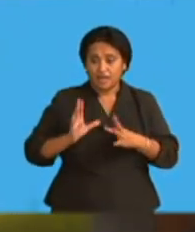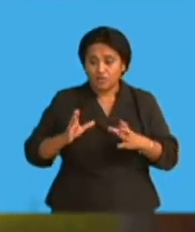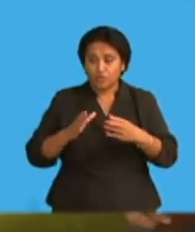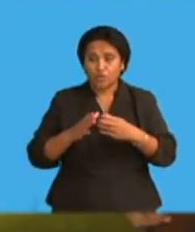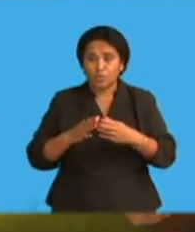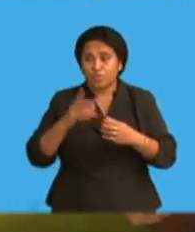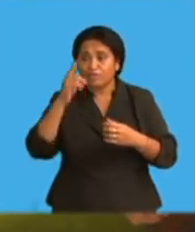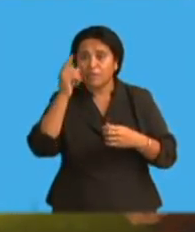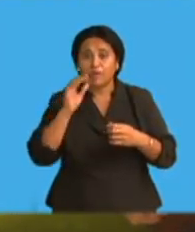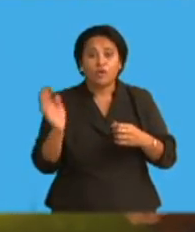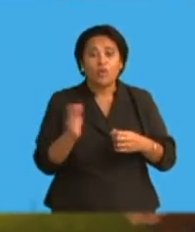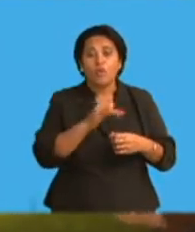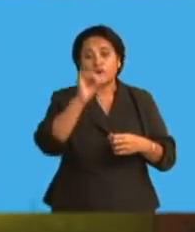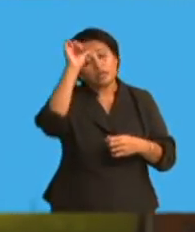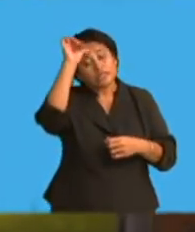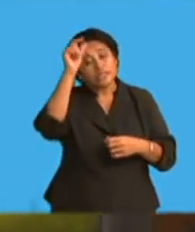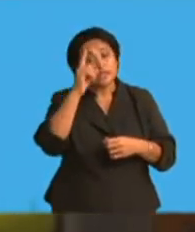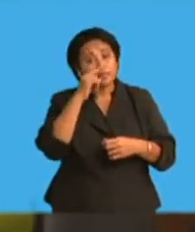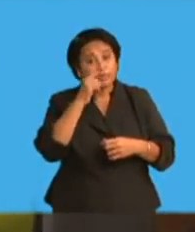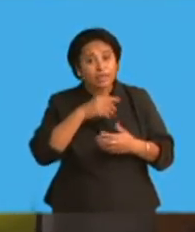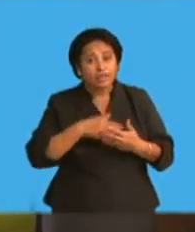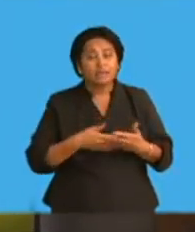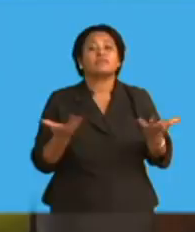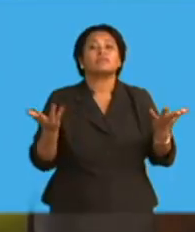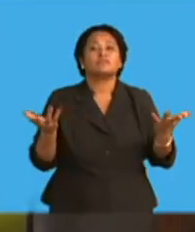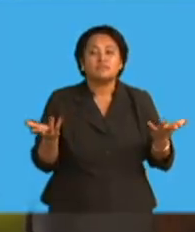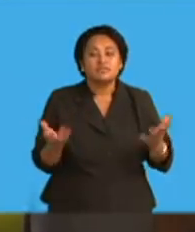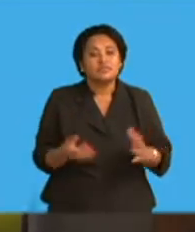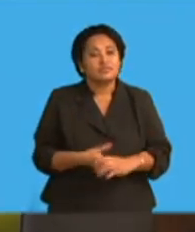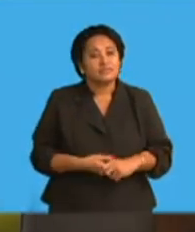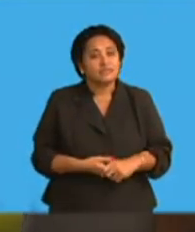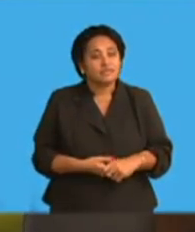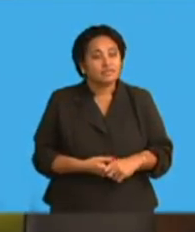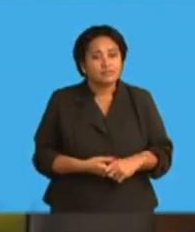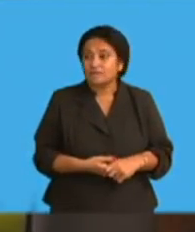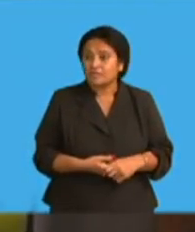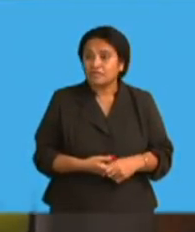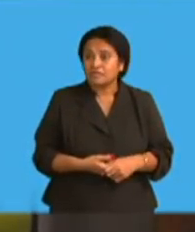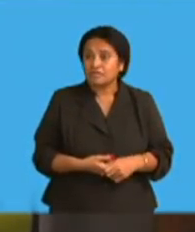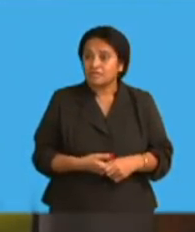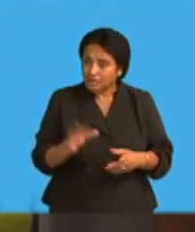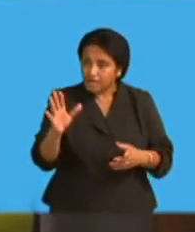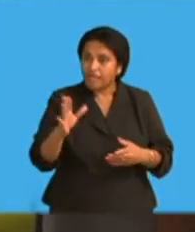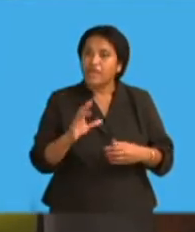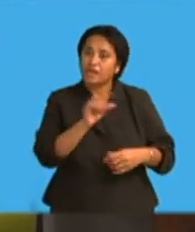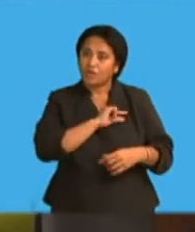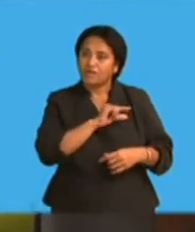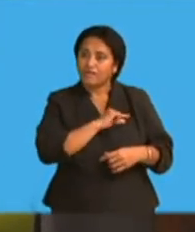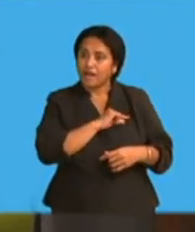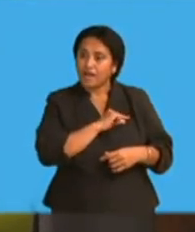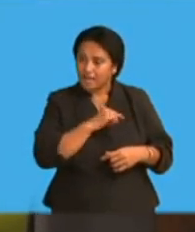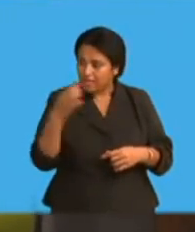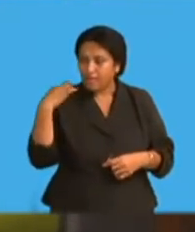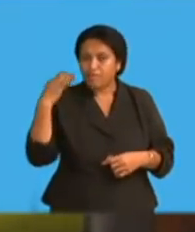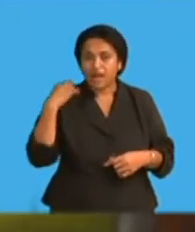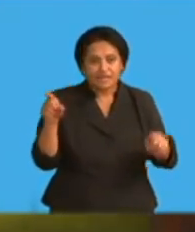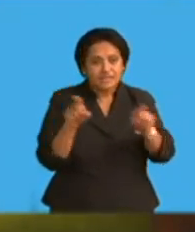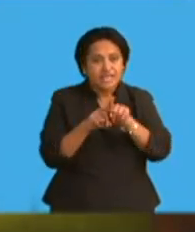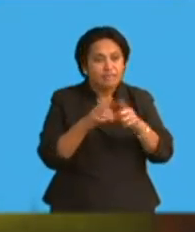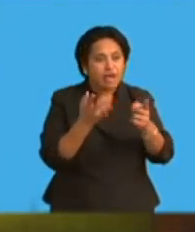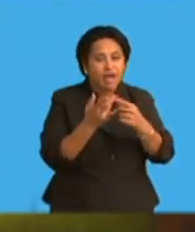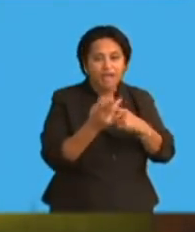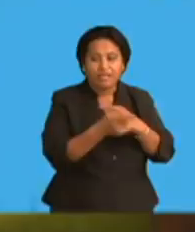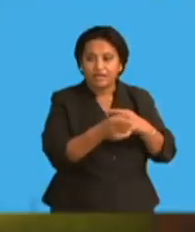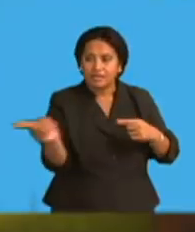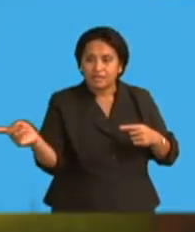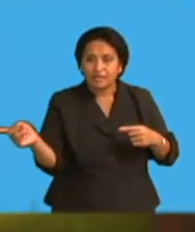were Indo-Fijians. Are they? They got their own merit. They applied like everybody else. Maybe the next batch